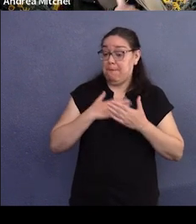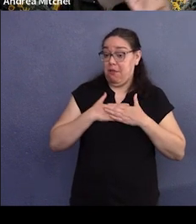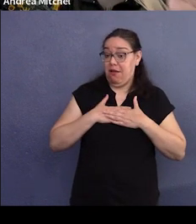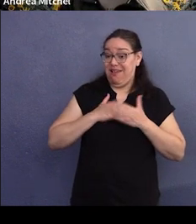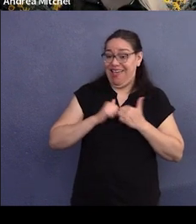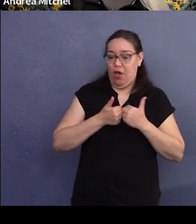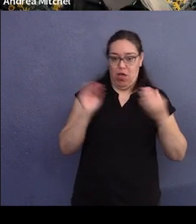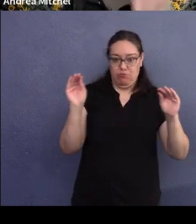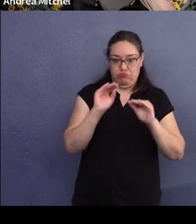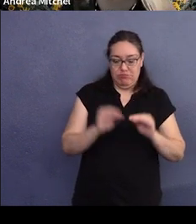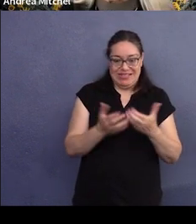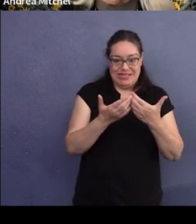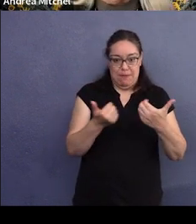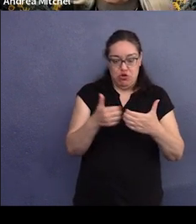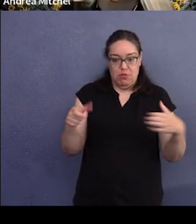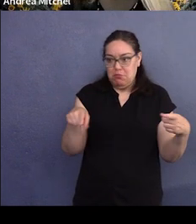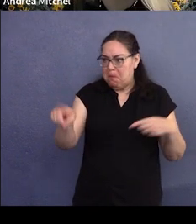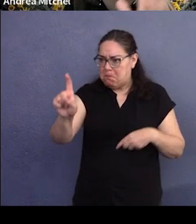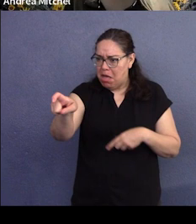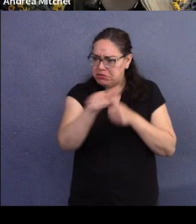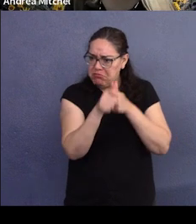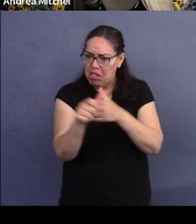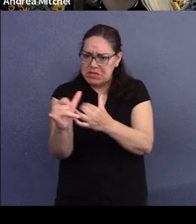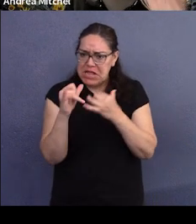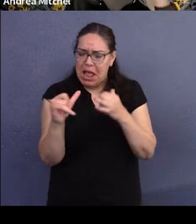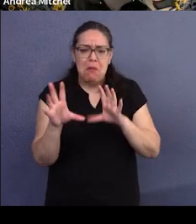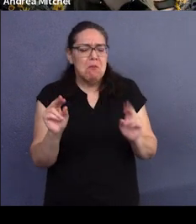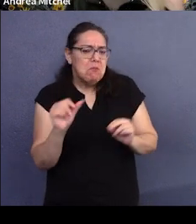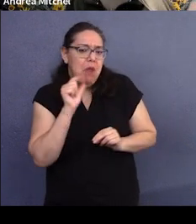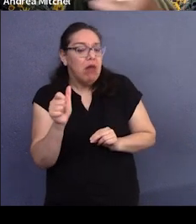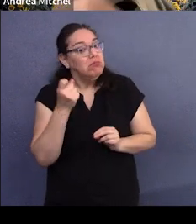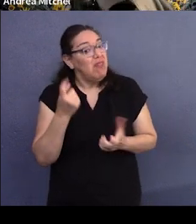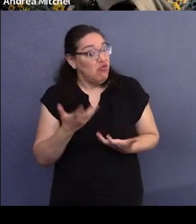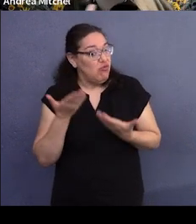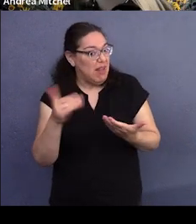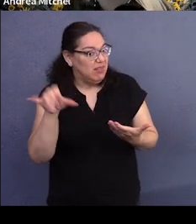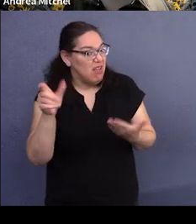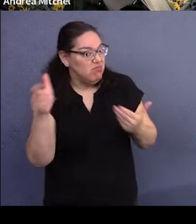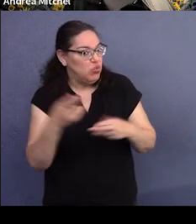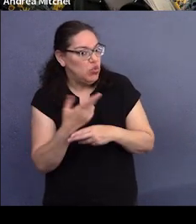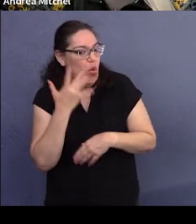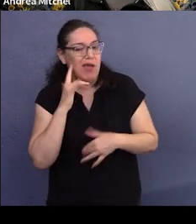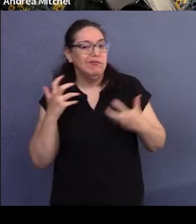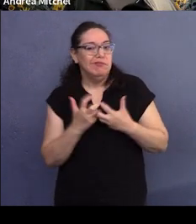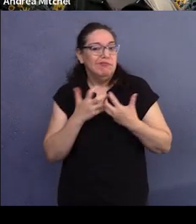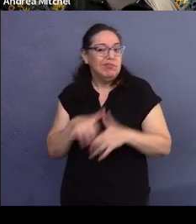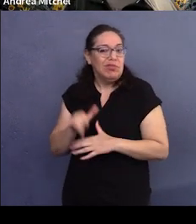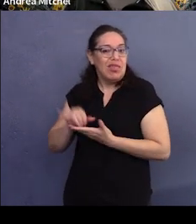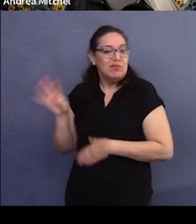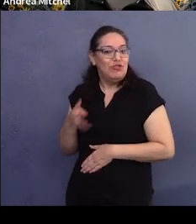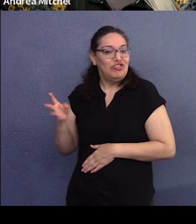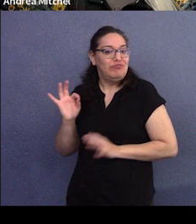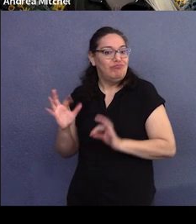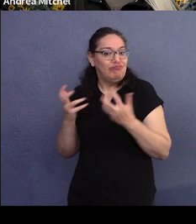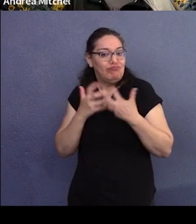you can do it, I separated it. You don't have to do it this way, but I'd recommend you do it this way because it works with the spreadsheet. Is I would